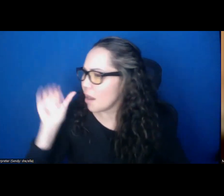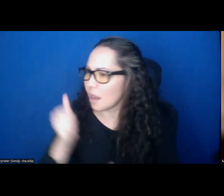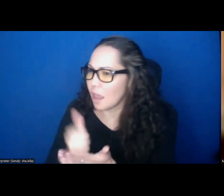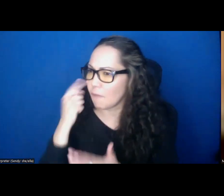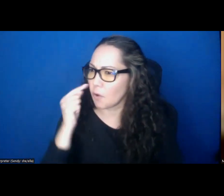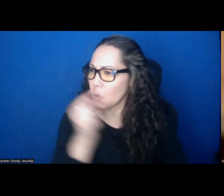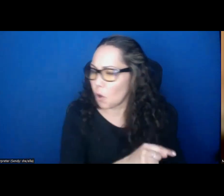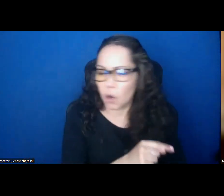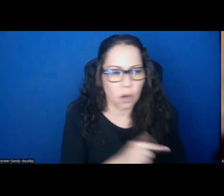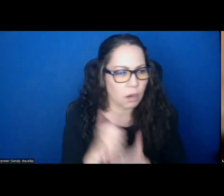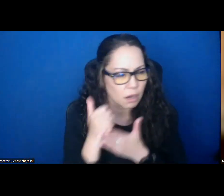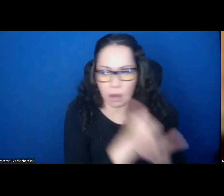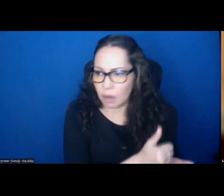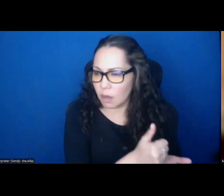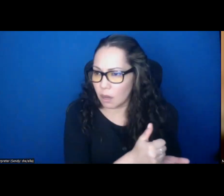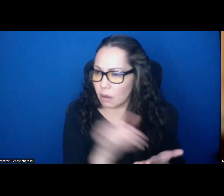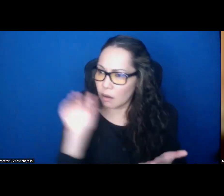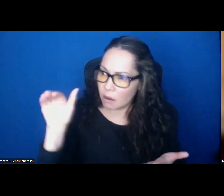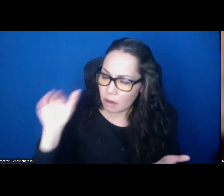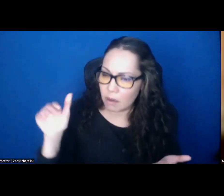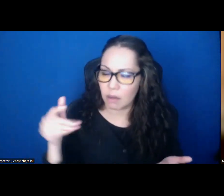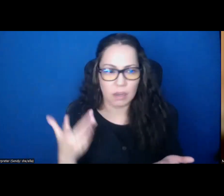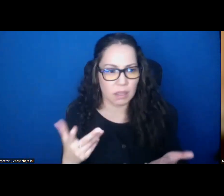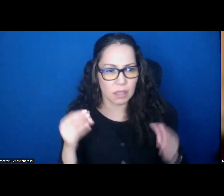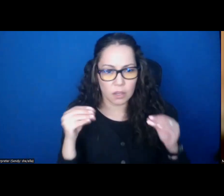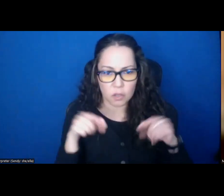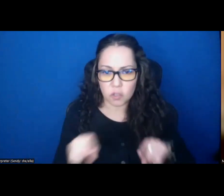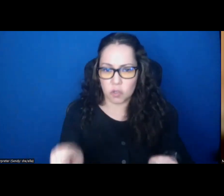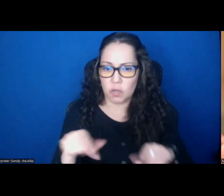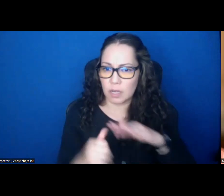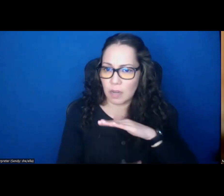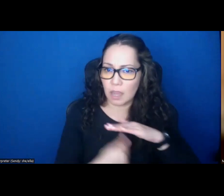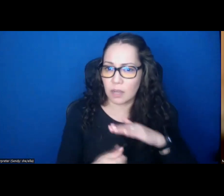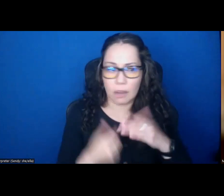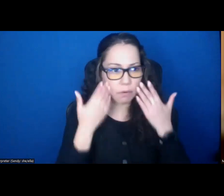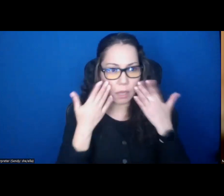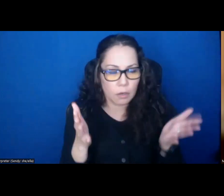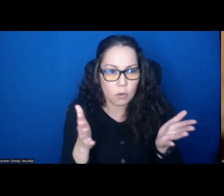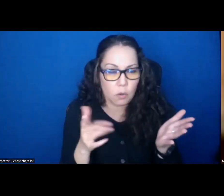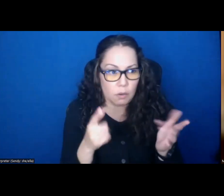During lockdown, I would never have had a chance that that was happening to somebody that I love or anybody.